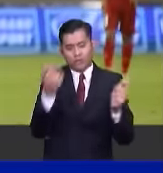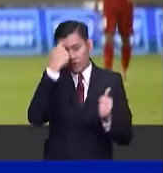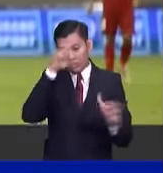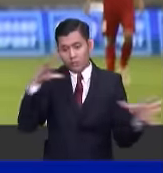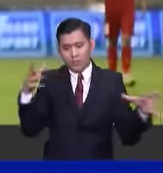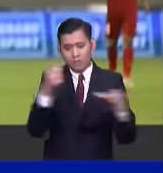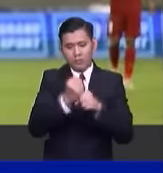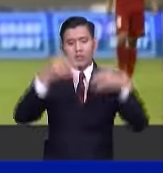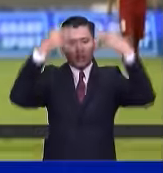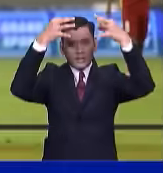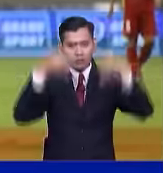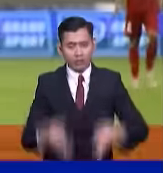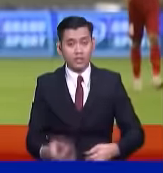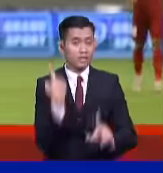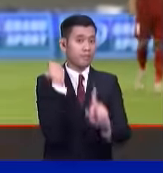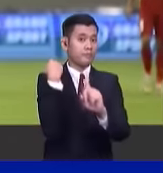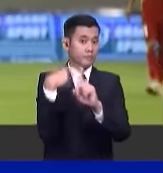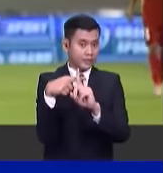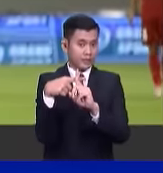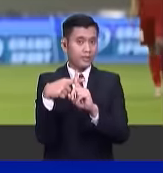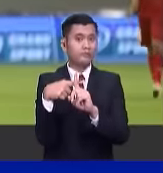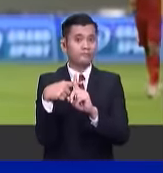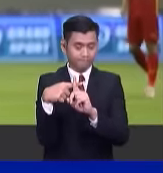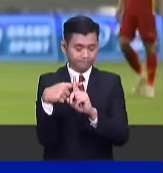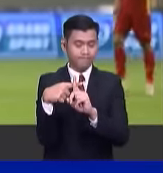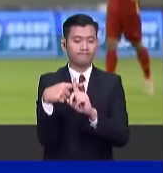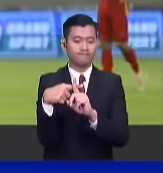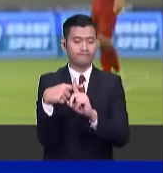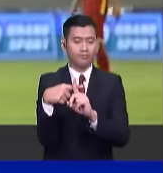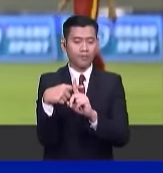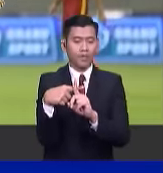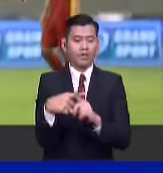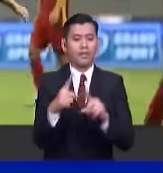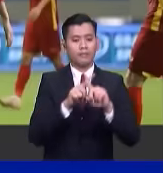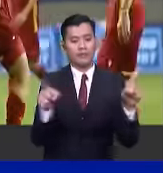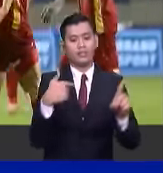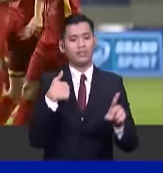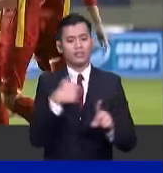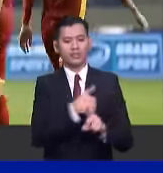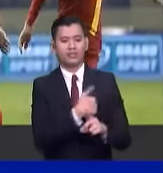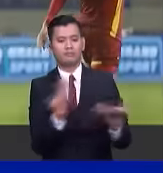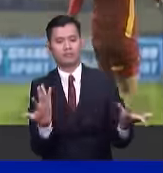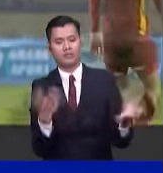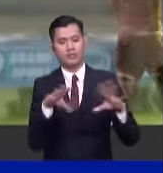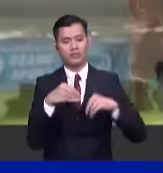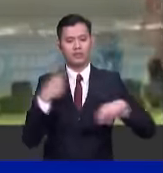unfortunately, we concede the soft goal from the set pieces corner and the penalty. That